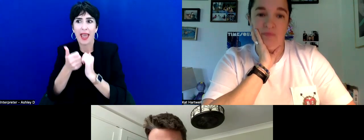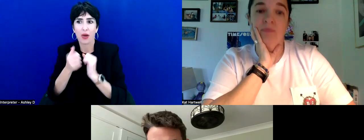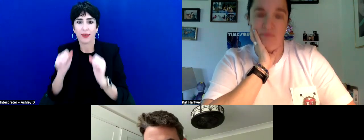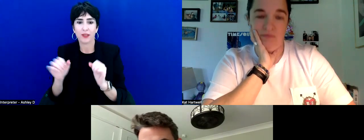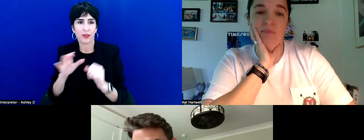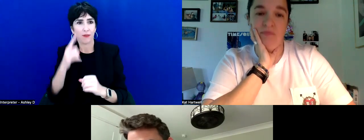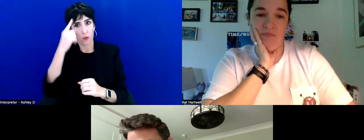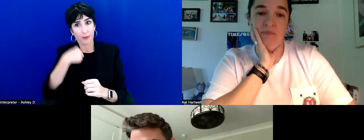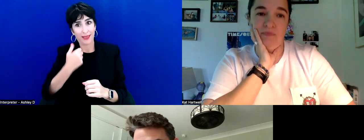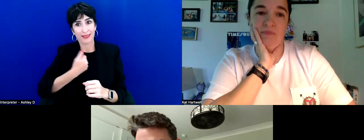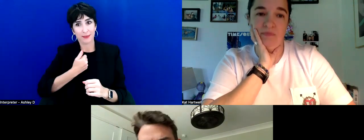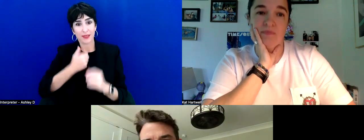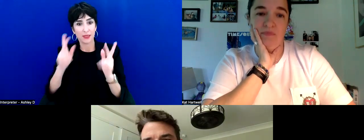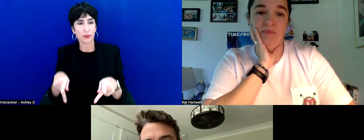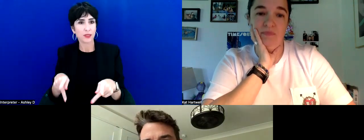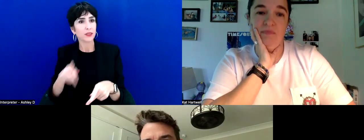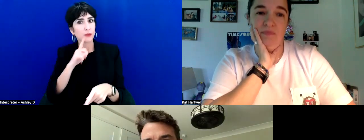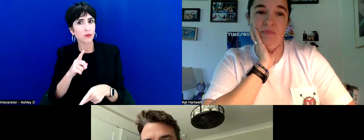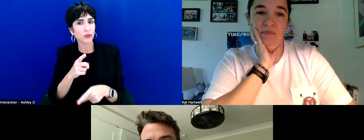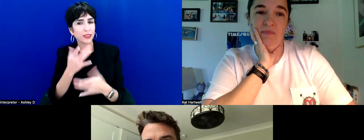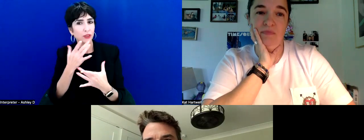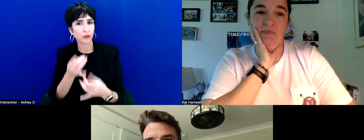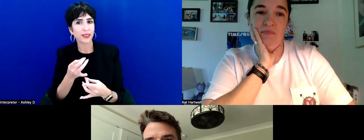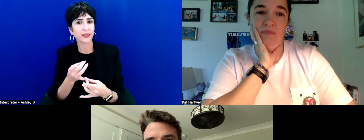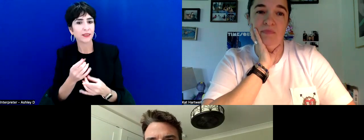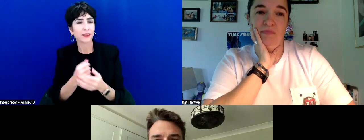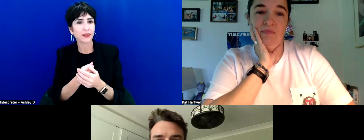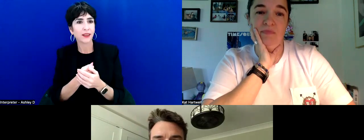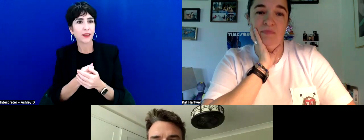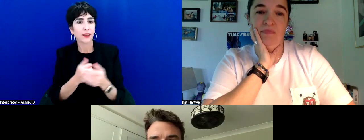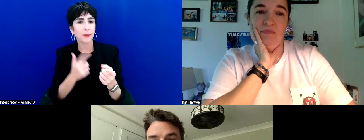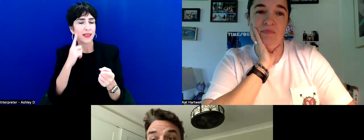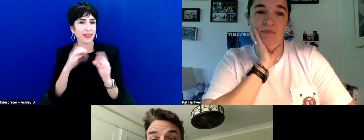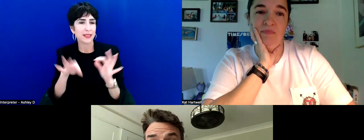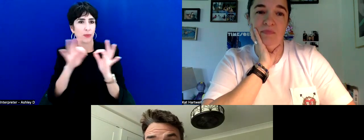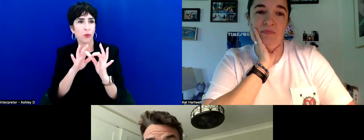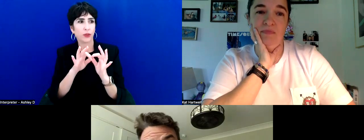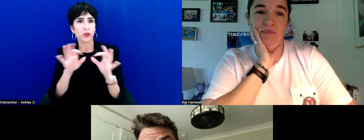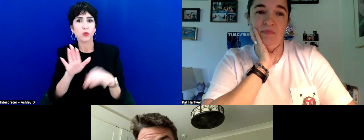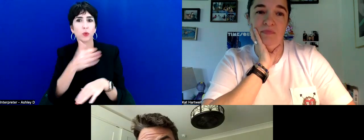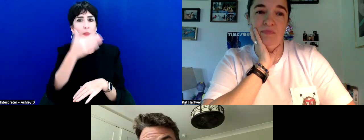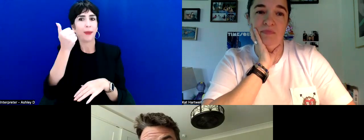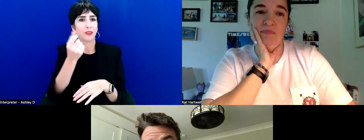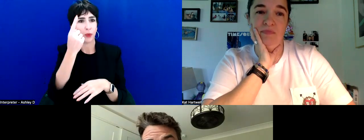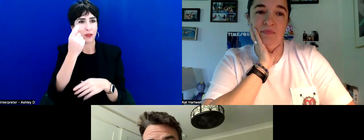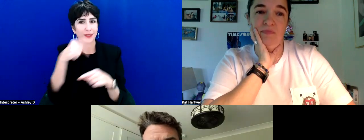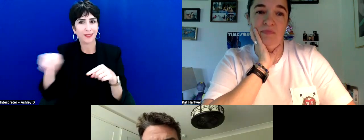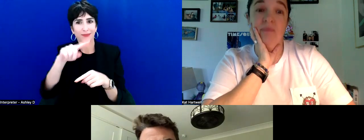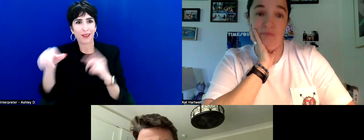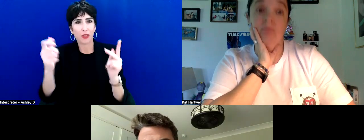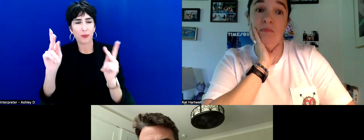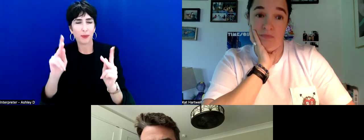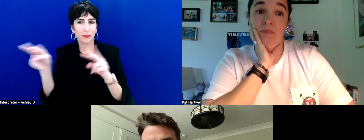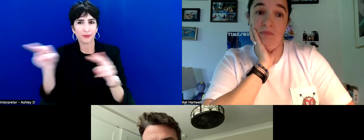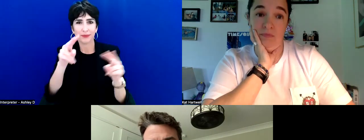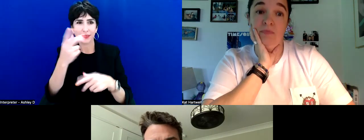me as a person, that was really intriguing because I think it's important to do your best to understand others. And I know that